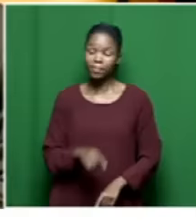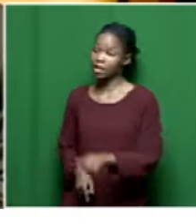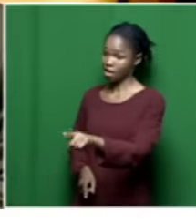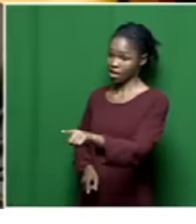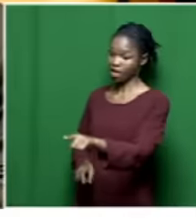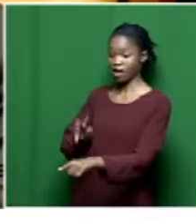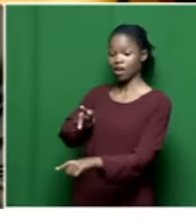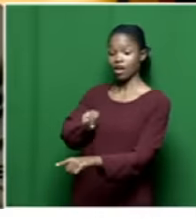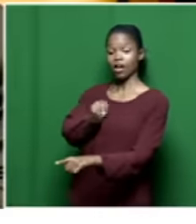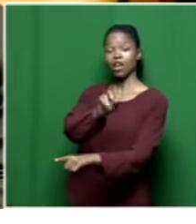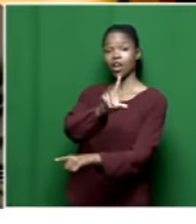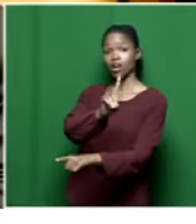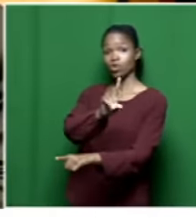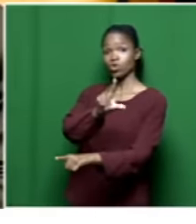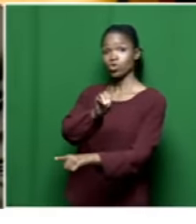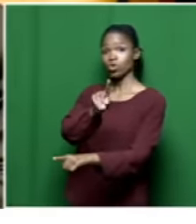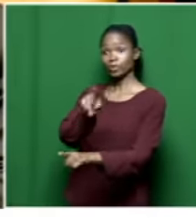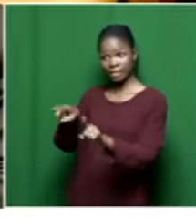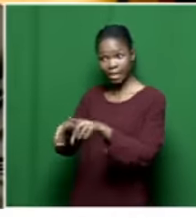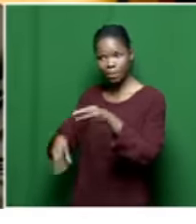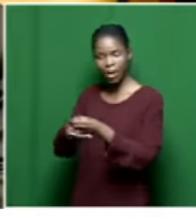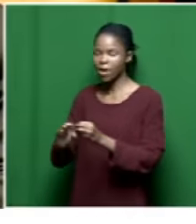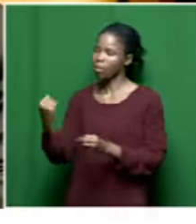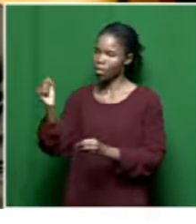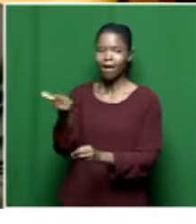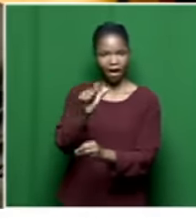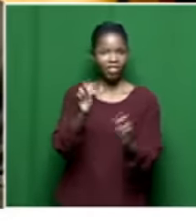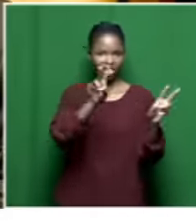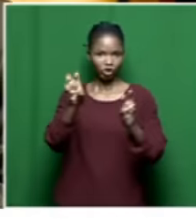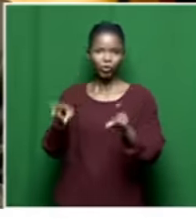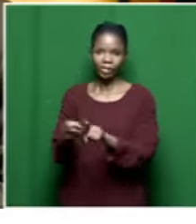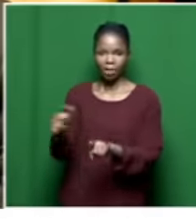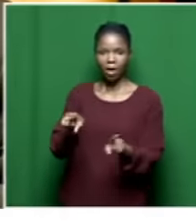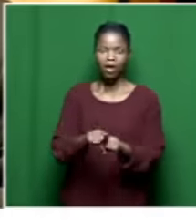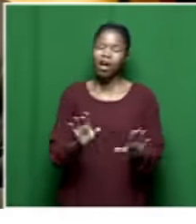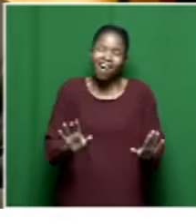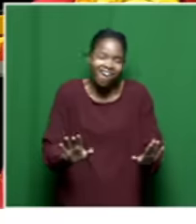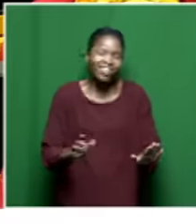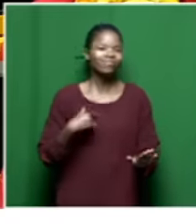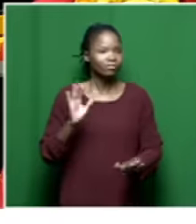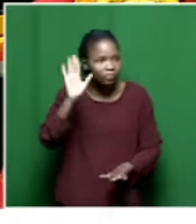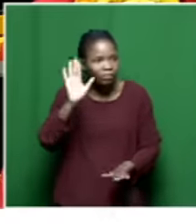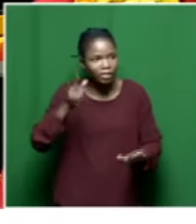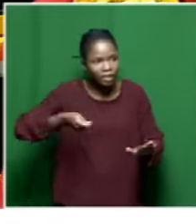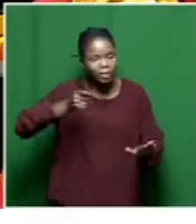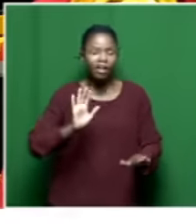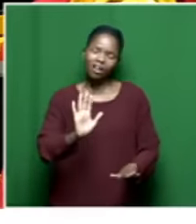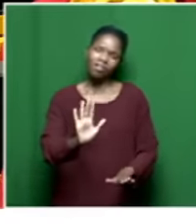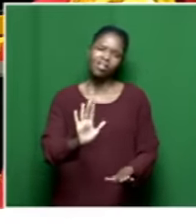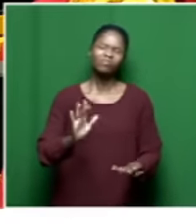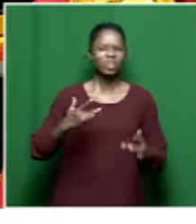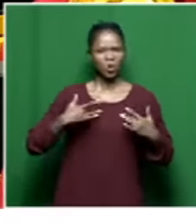Honorable Ndlozi, if you address me on a different point, not on the matter of former President de Klerk. I'm afraid, Speaker, you